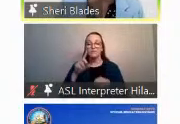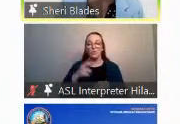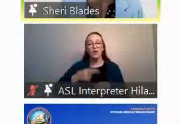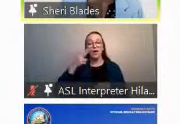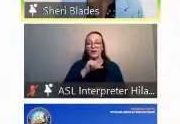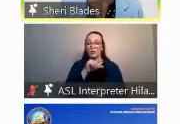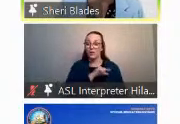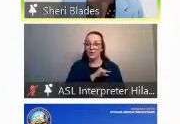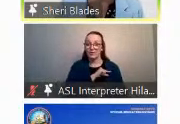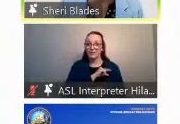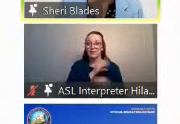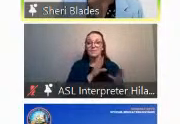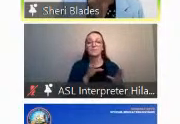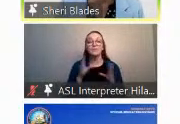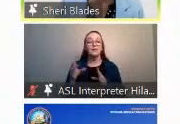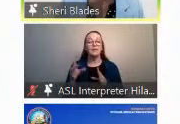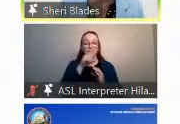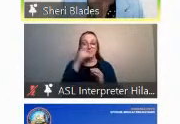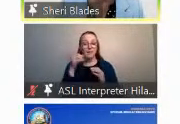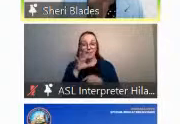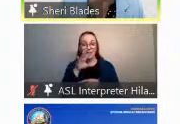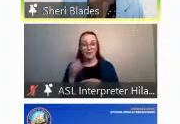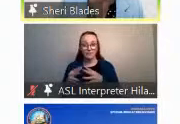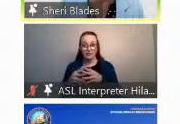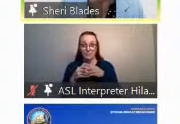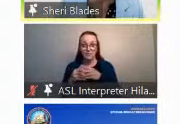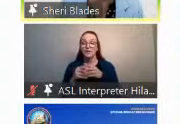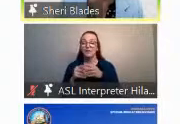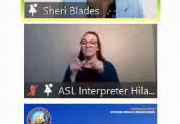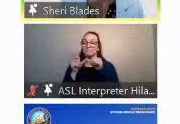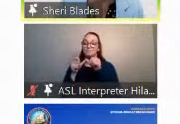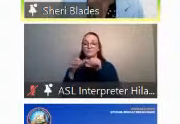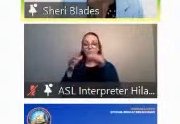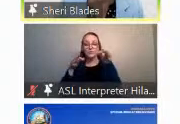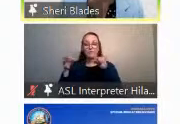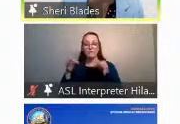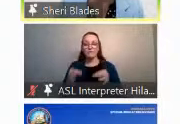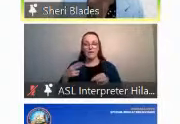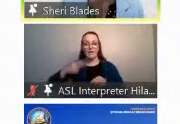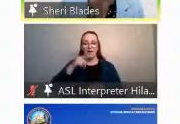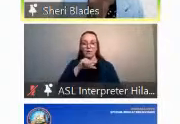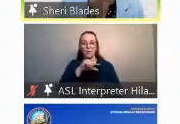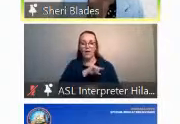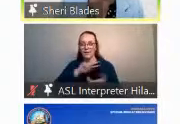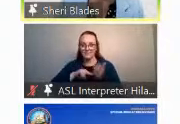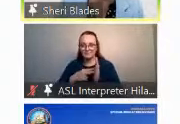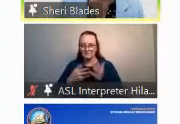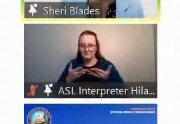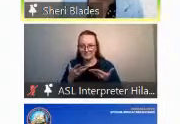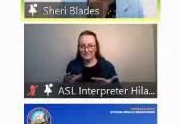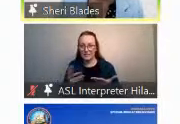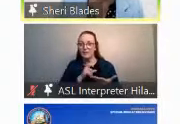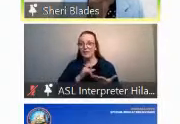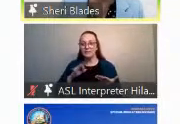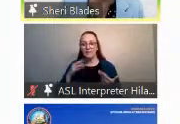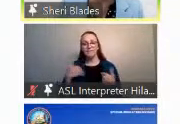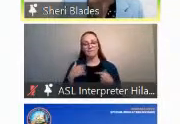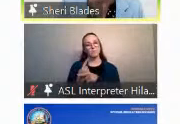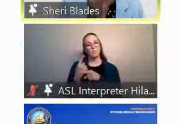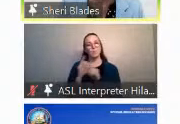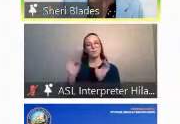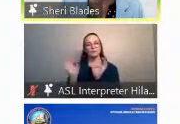African American participants further defined high quality as the staff not only holding appropriate credentials